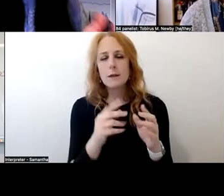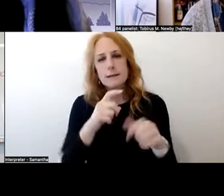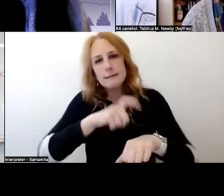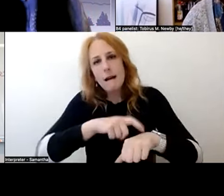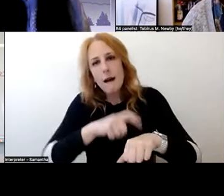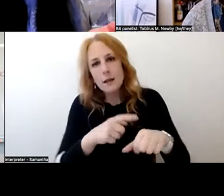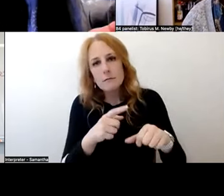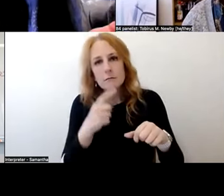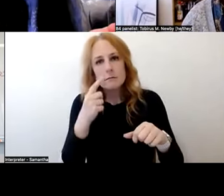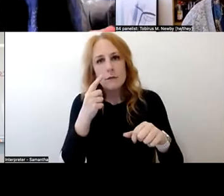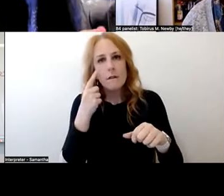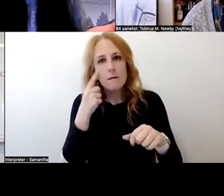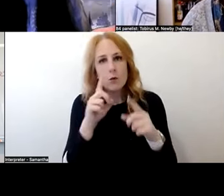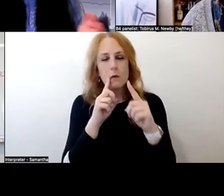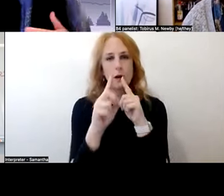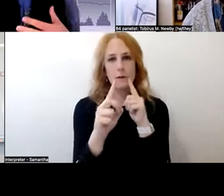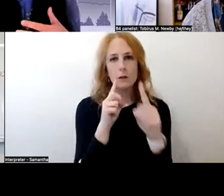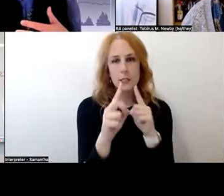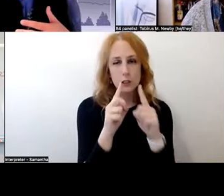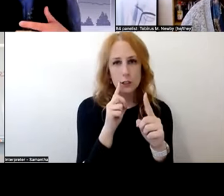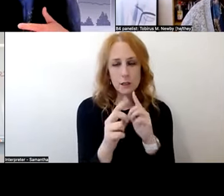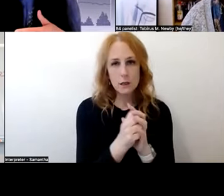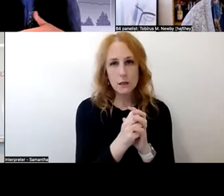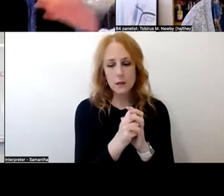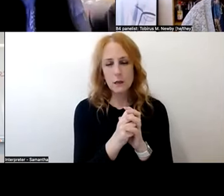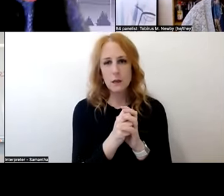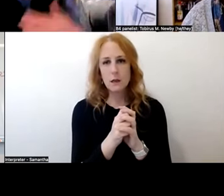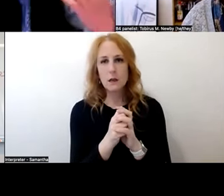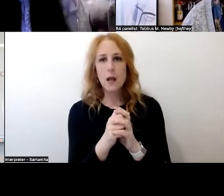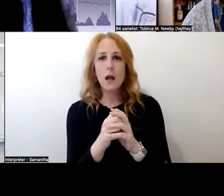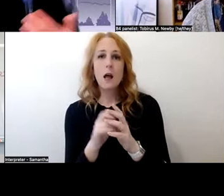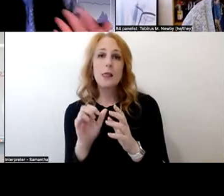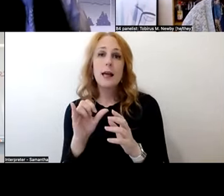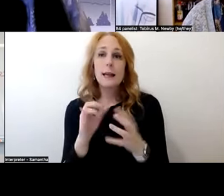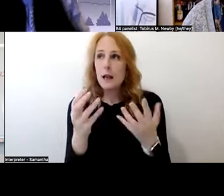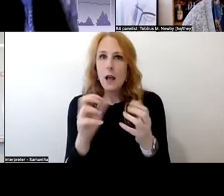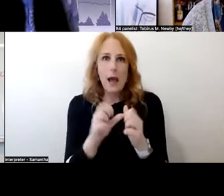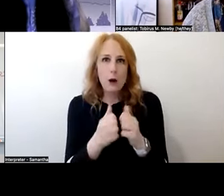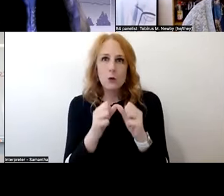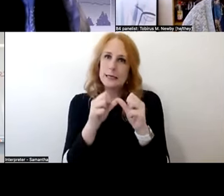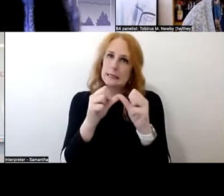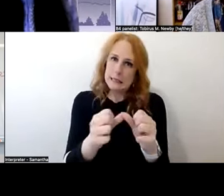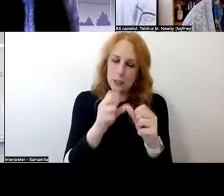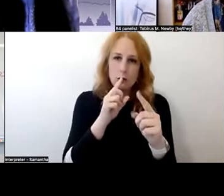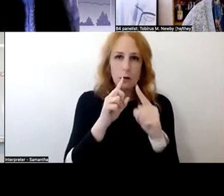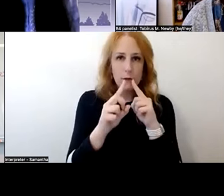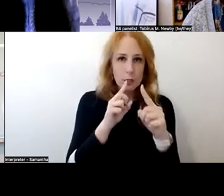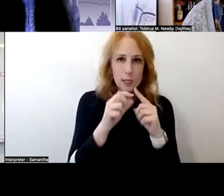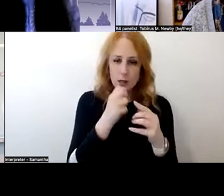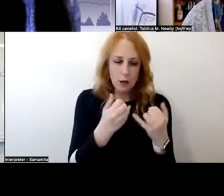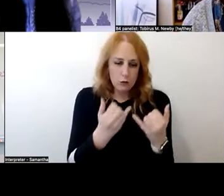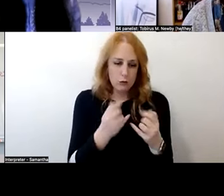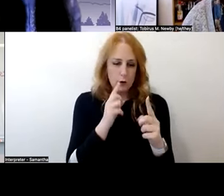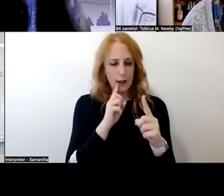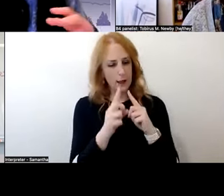You know, we have this, you know, before, but how, you know, like, how do we continue this conversation, that kind of thing. And it could